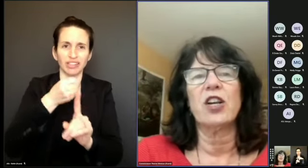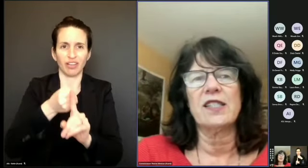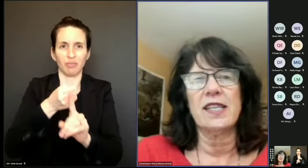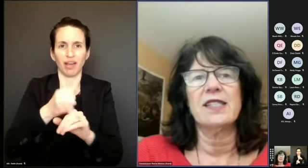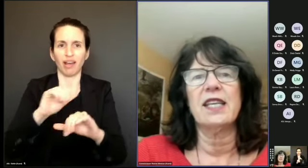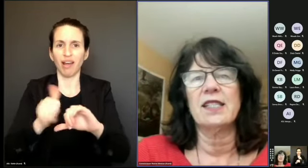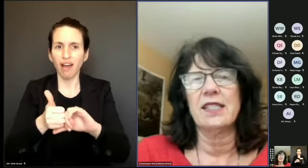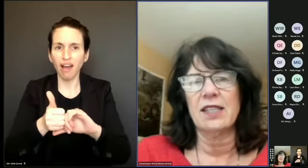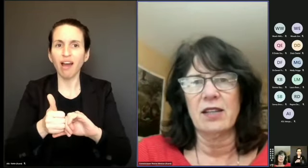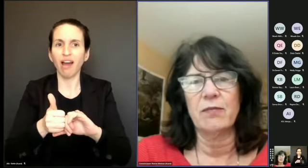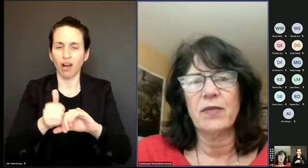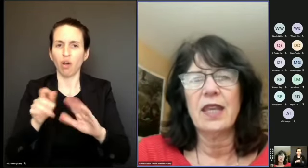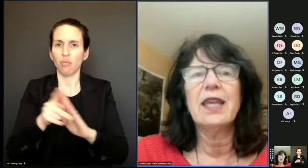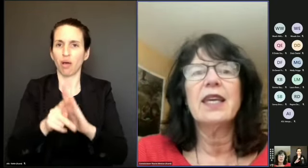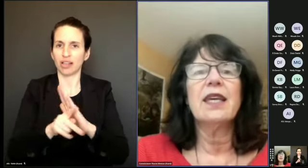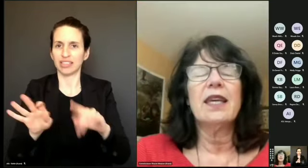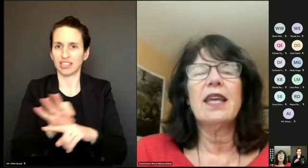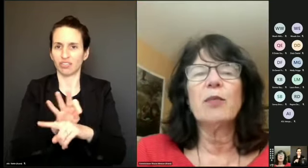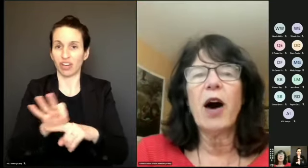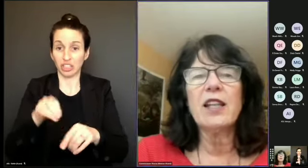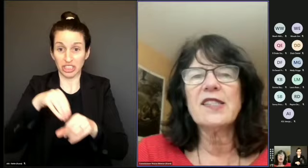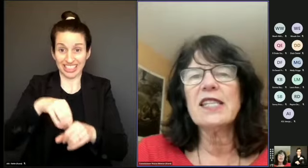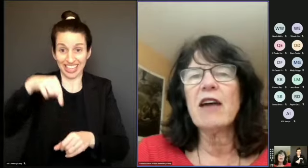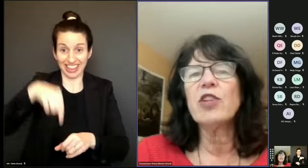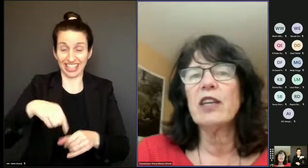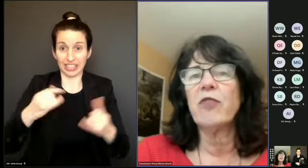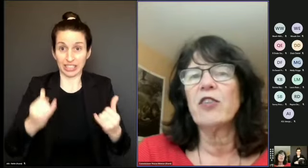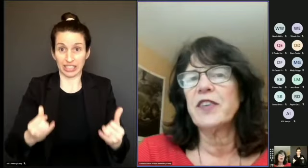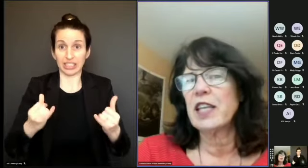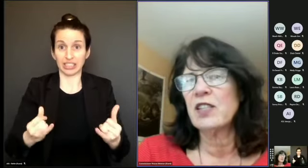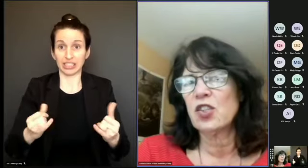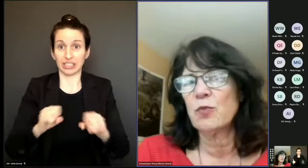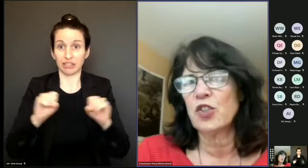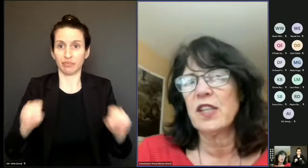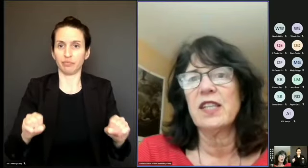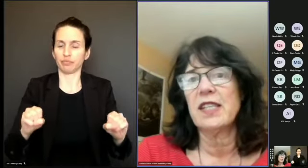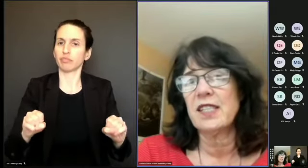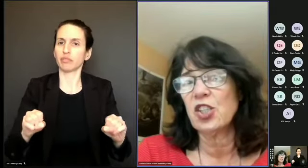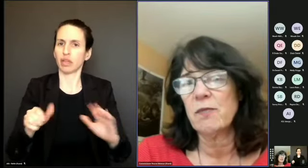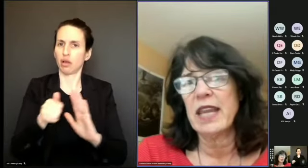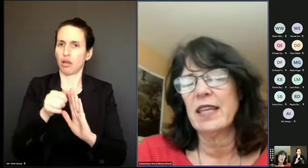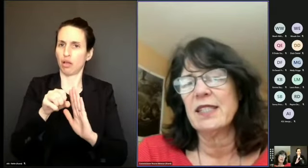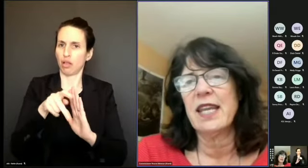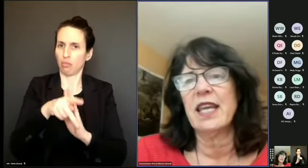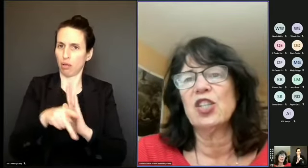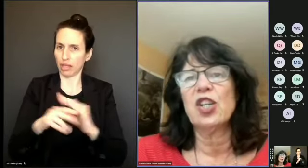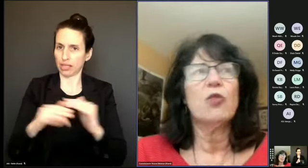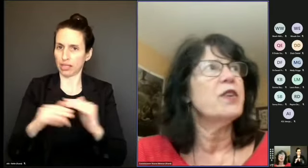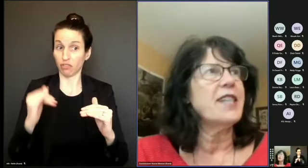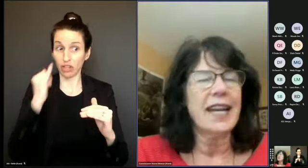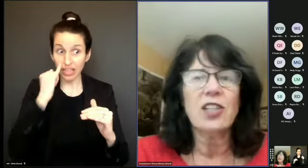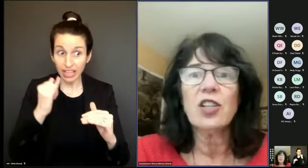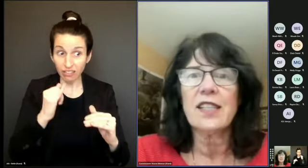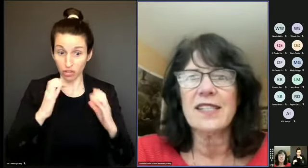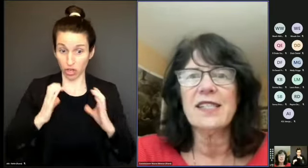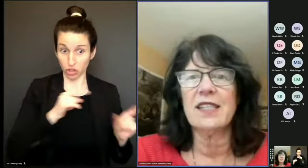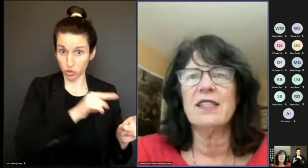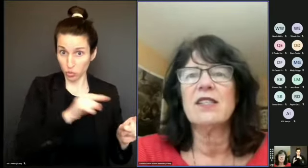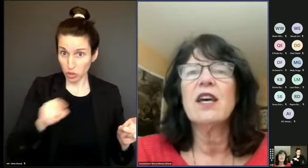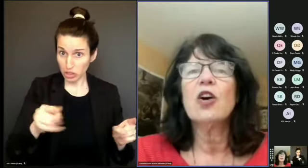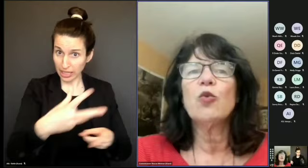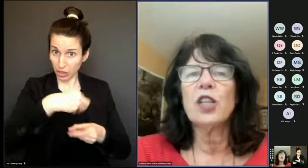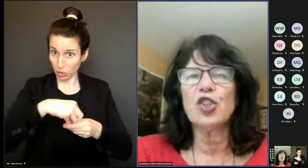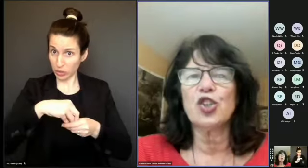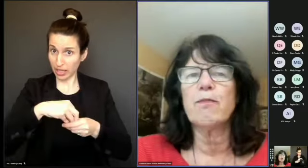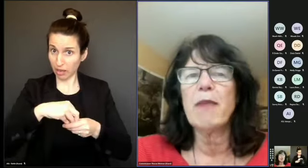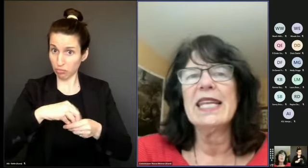context of our existing system. At the policy level, involving consumers at the decision-making stage with technical